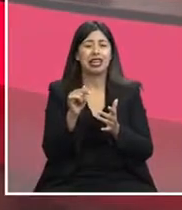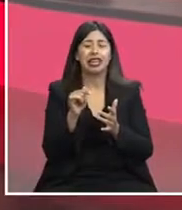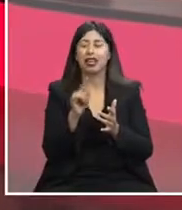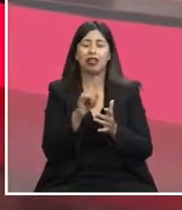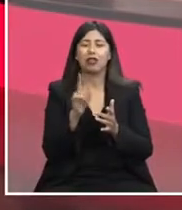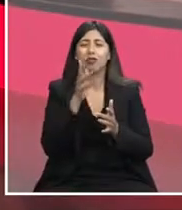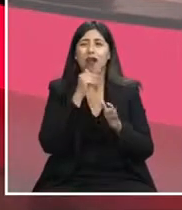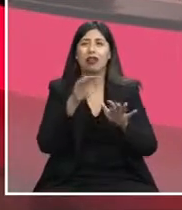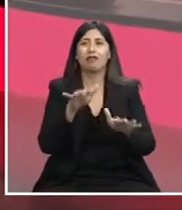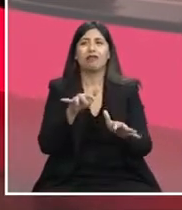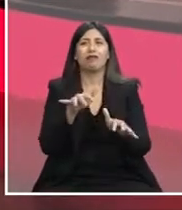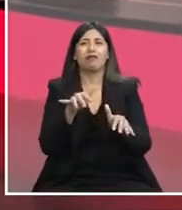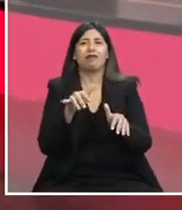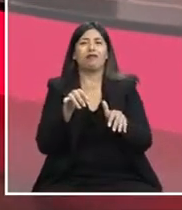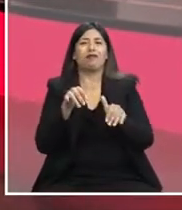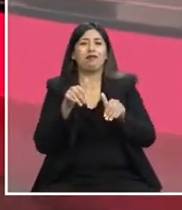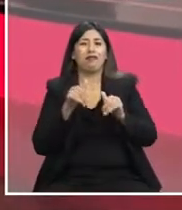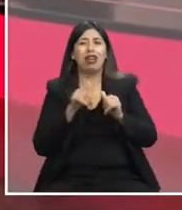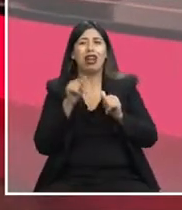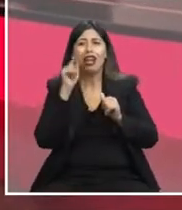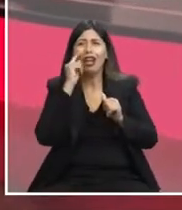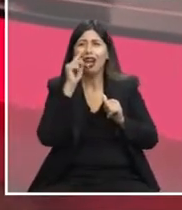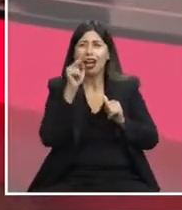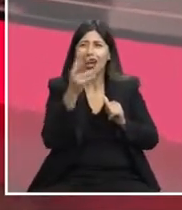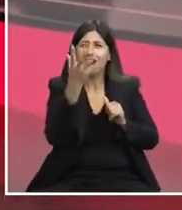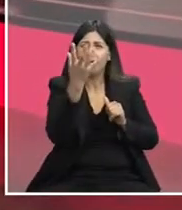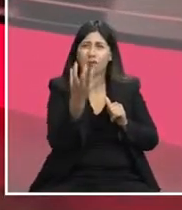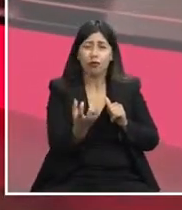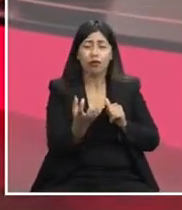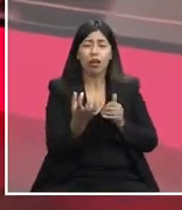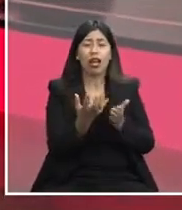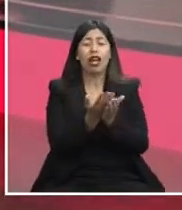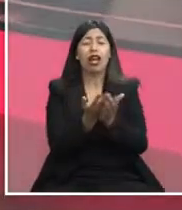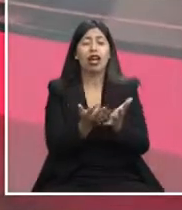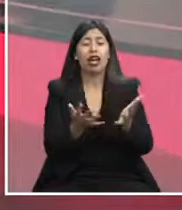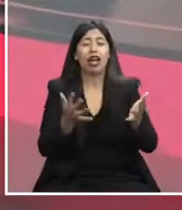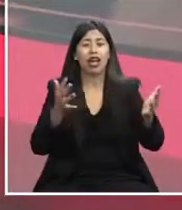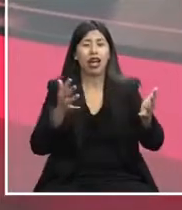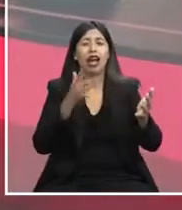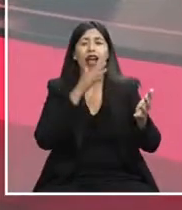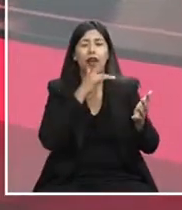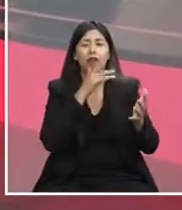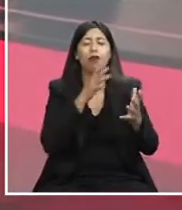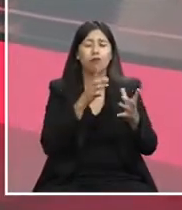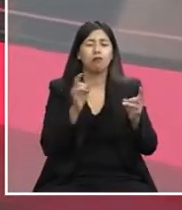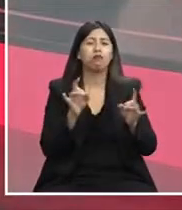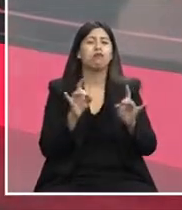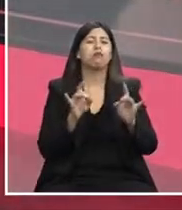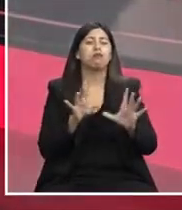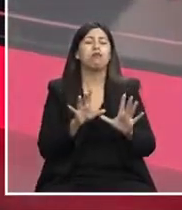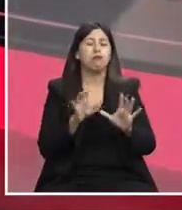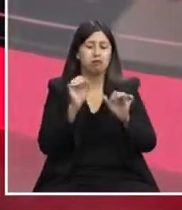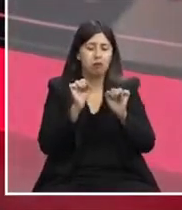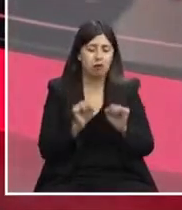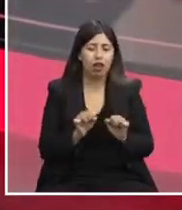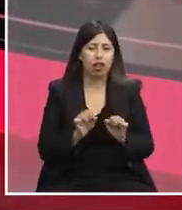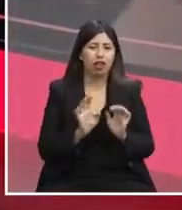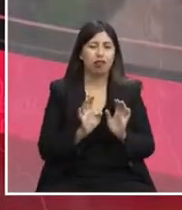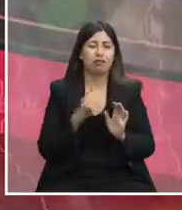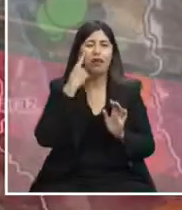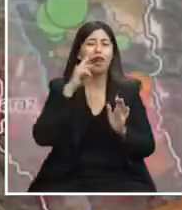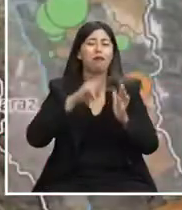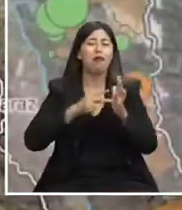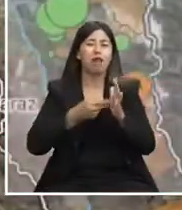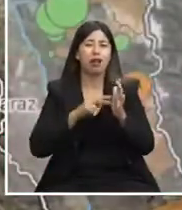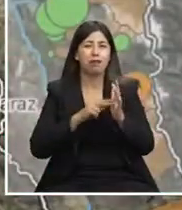pristine-looking catchment. And the problem we've got with that situation is that some of the rivers now in this